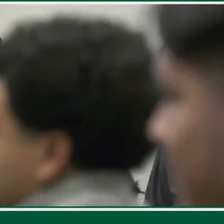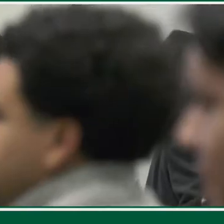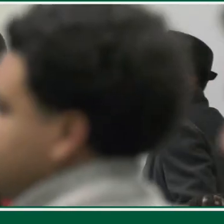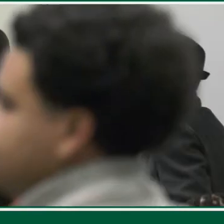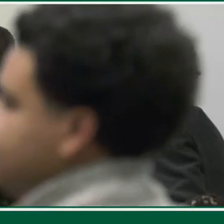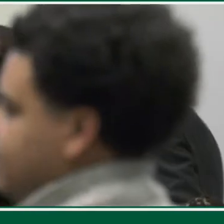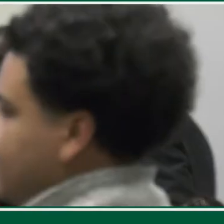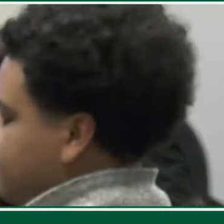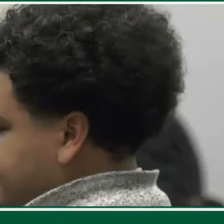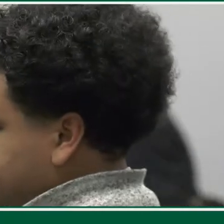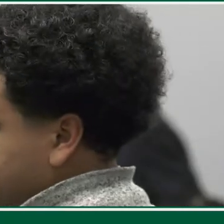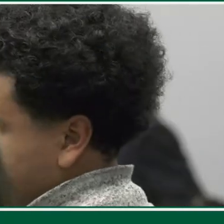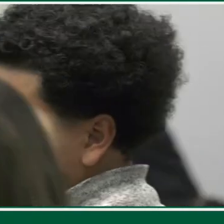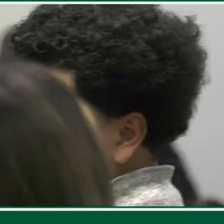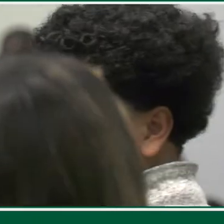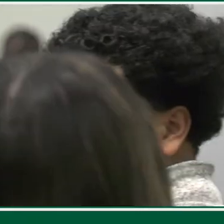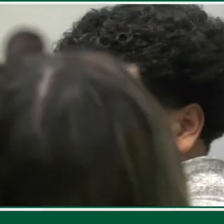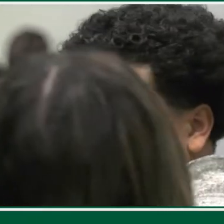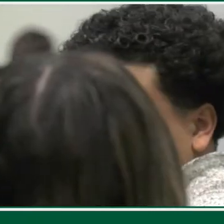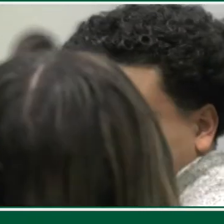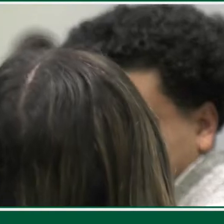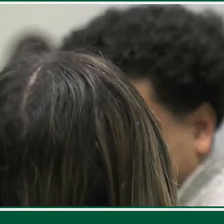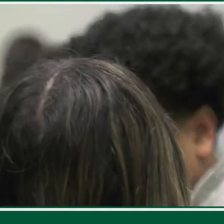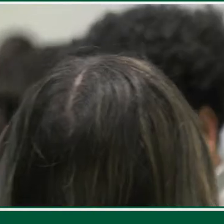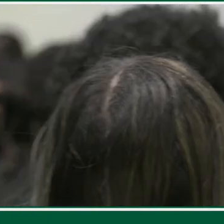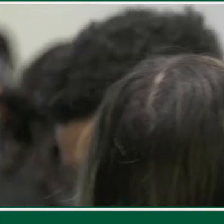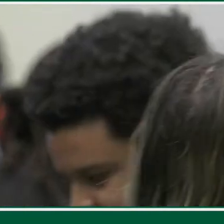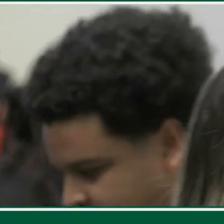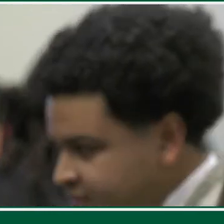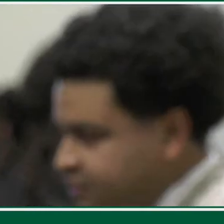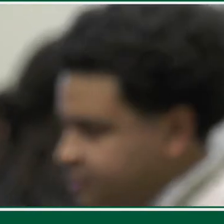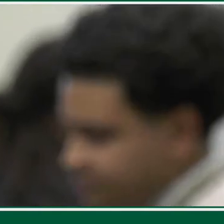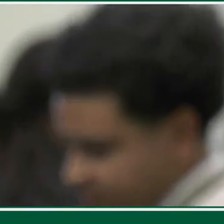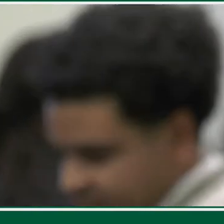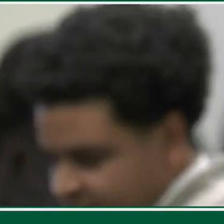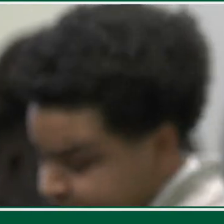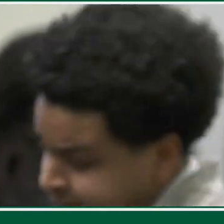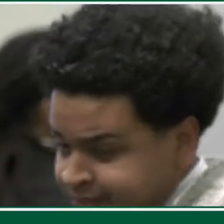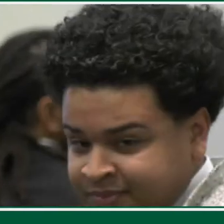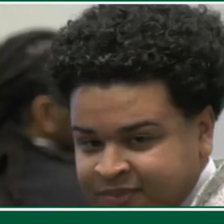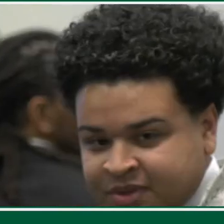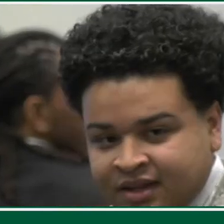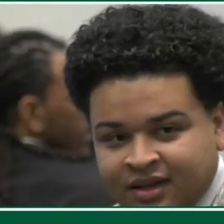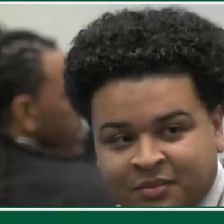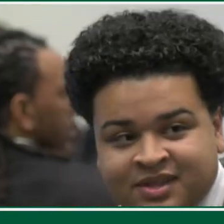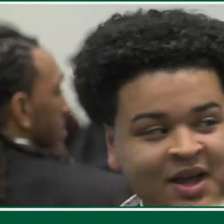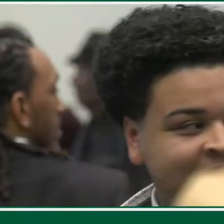Thank you.